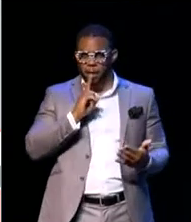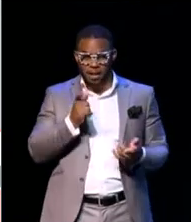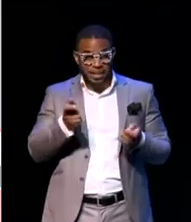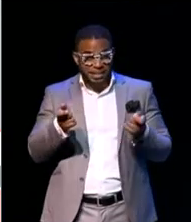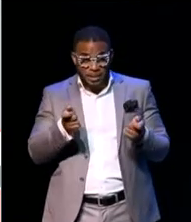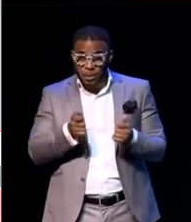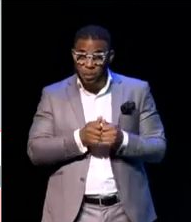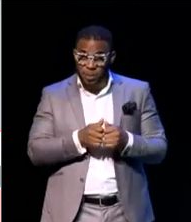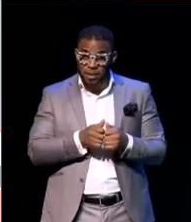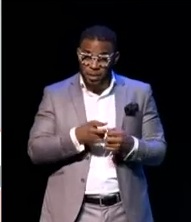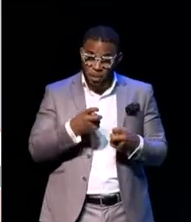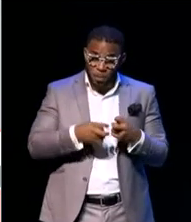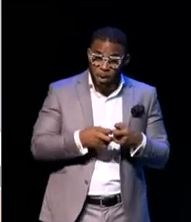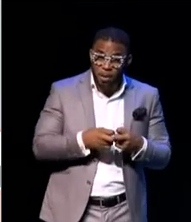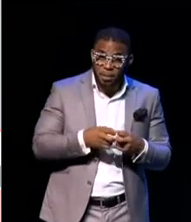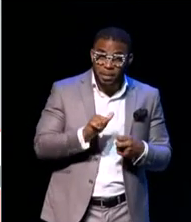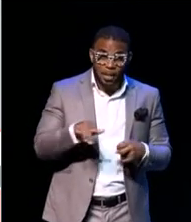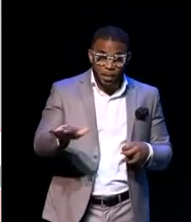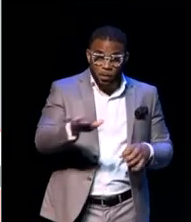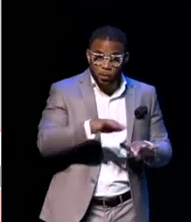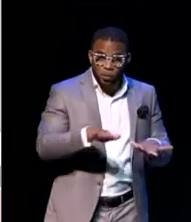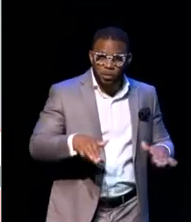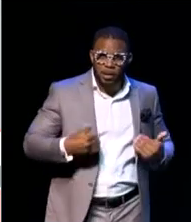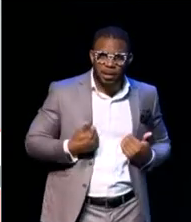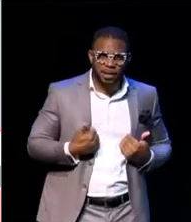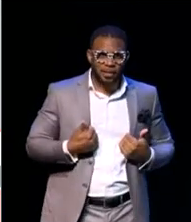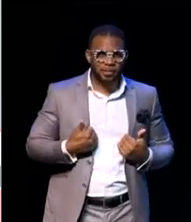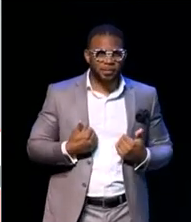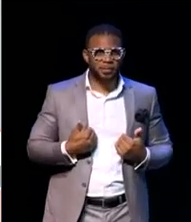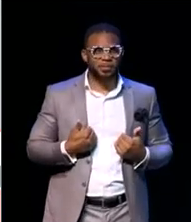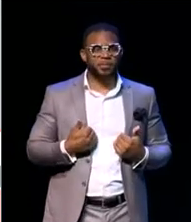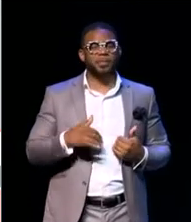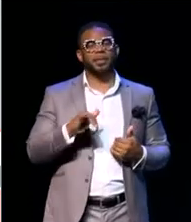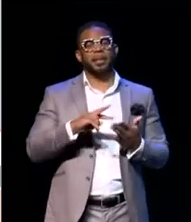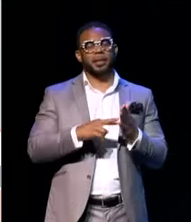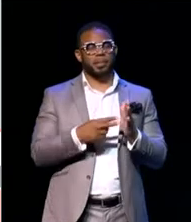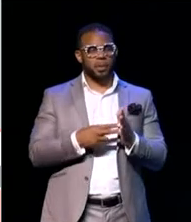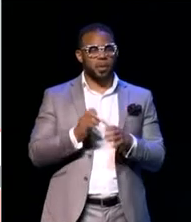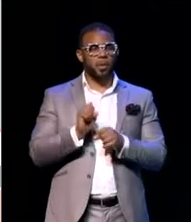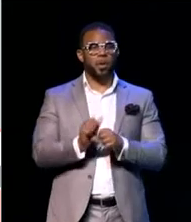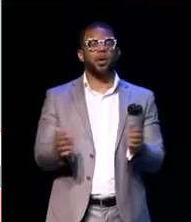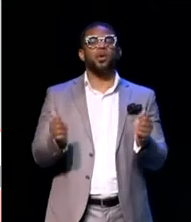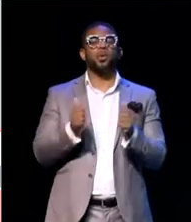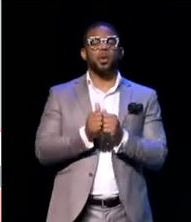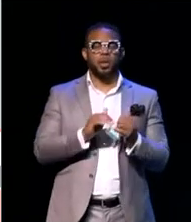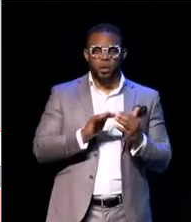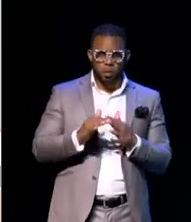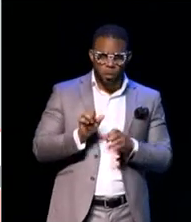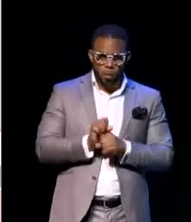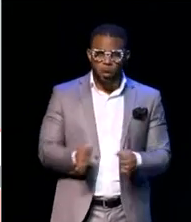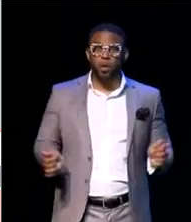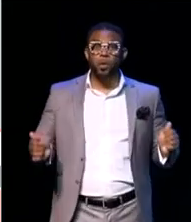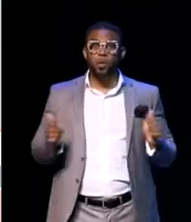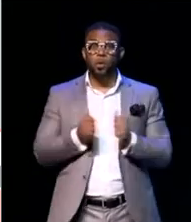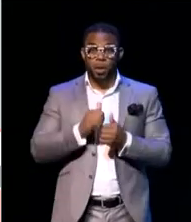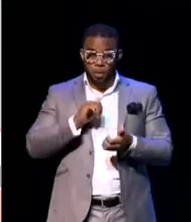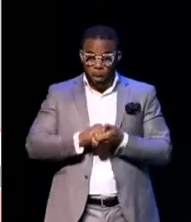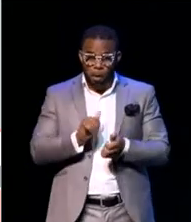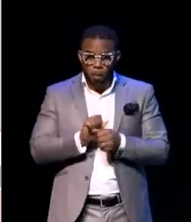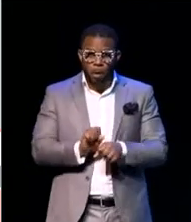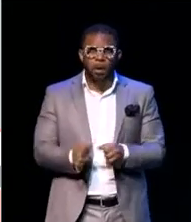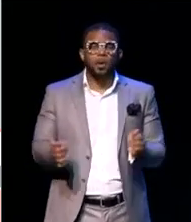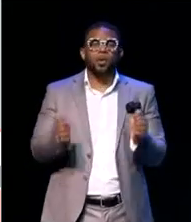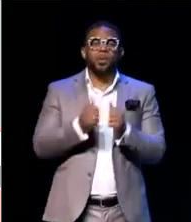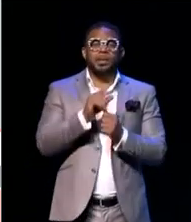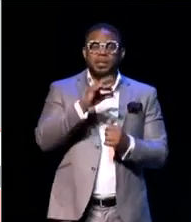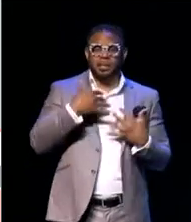deal with the problems that those children have. And that means working with the community, working with partners, working with